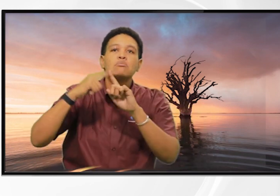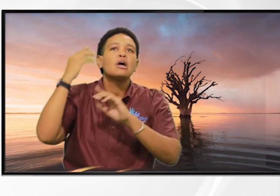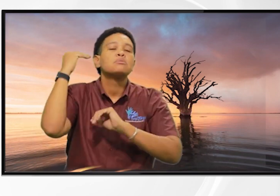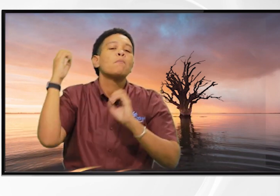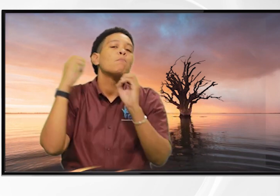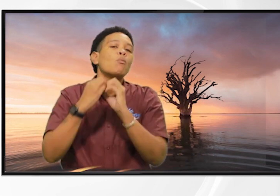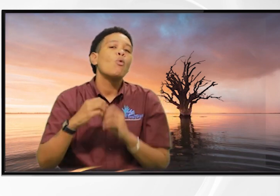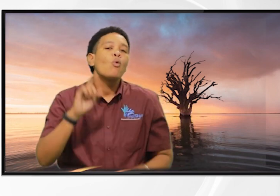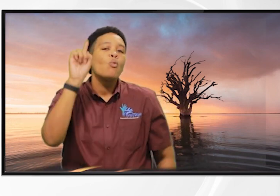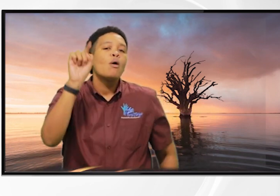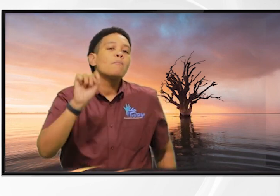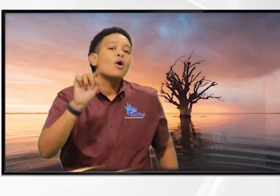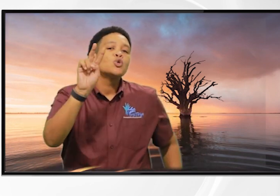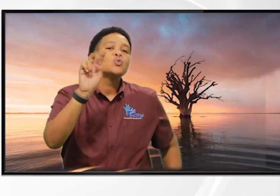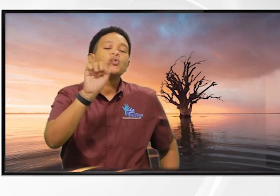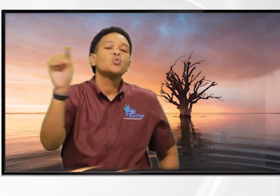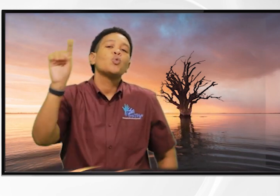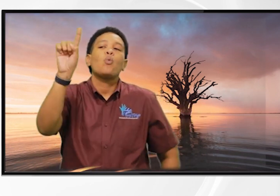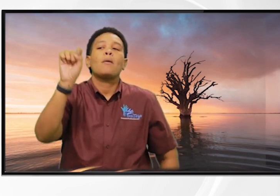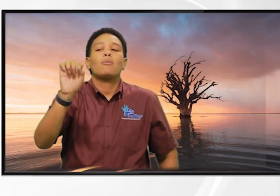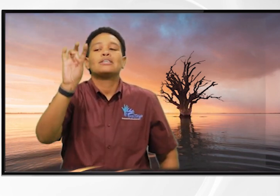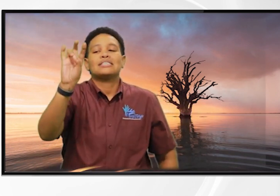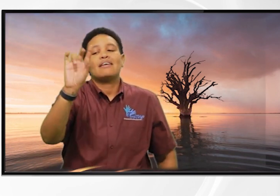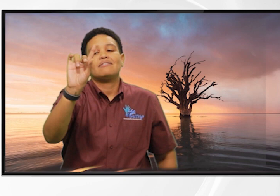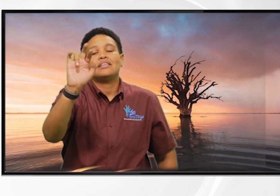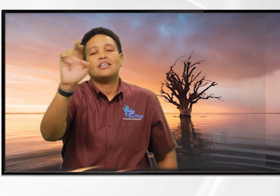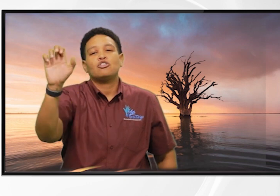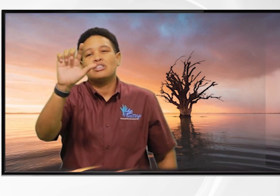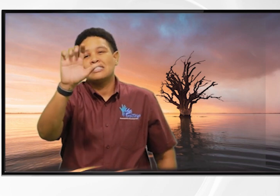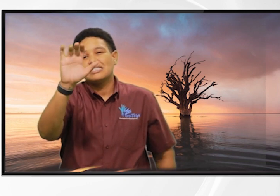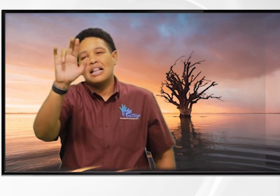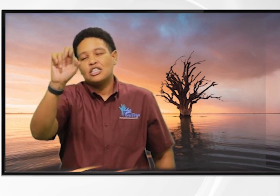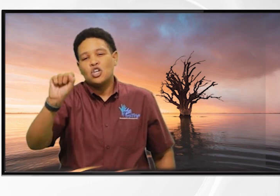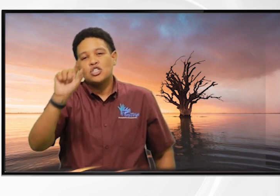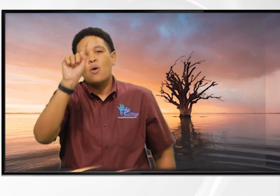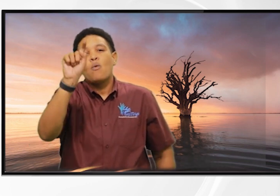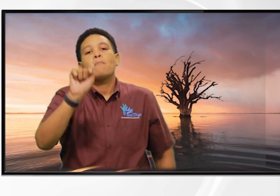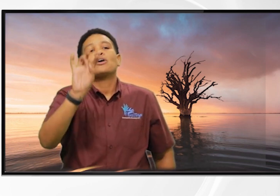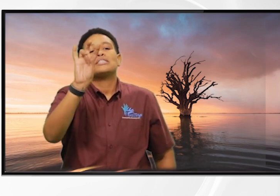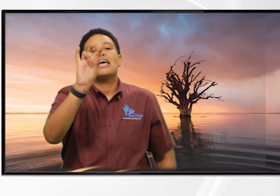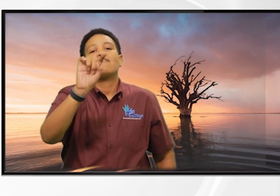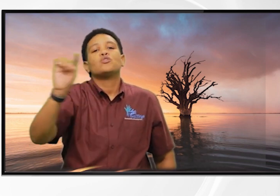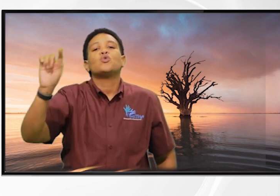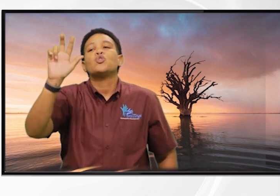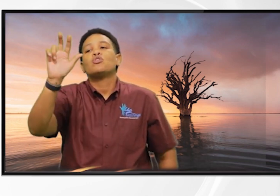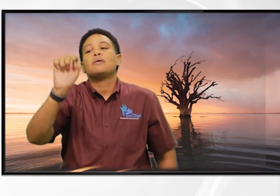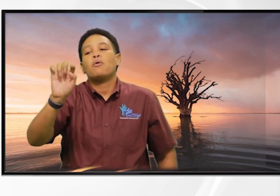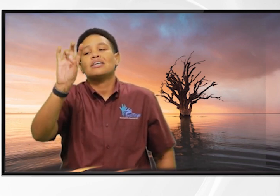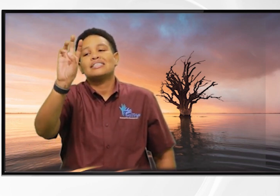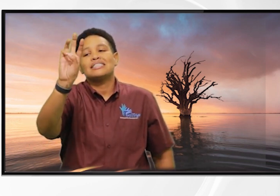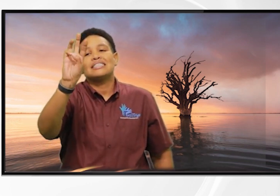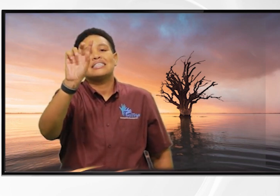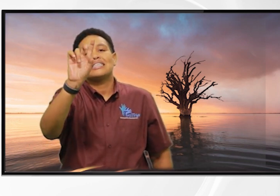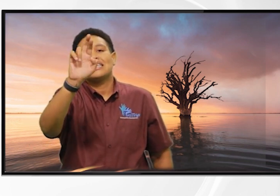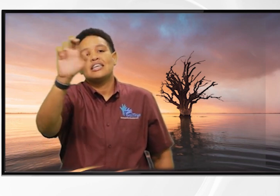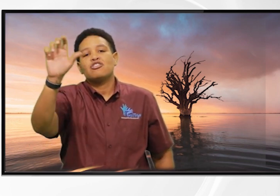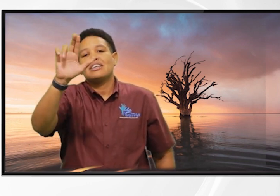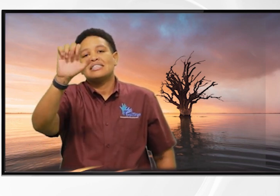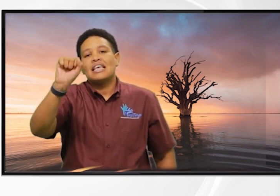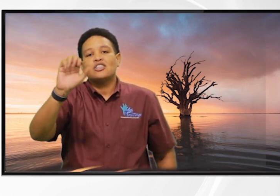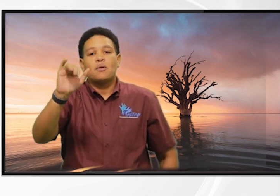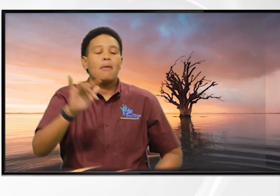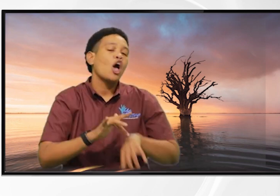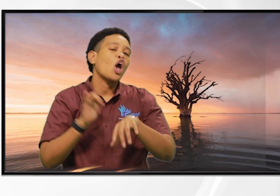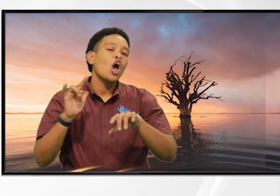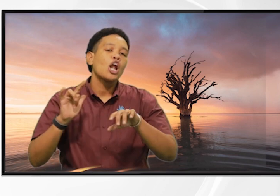1.2 to 1.7 degrees Celsius and 1.7 to 3.6 degrees Celsius by